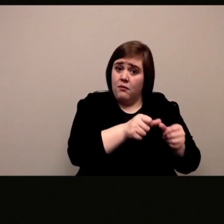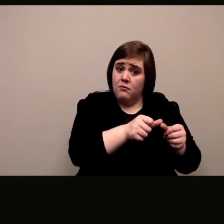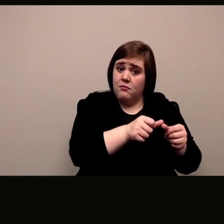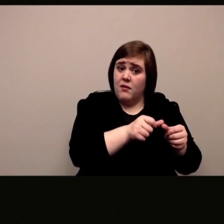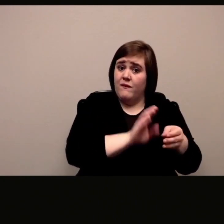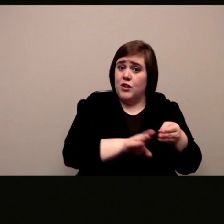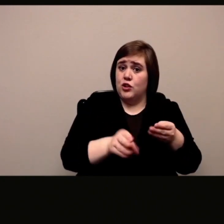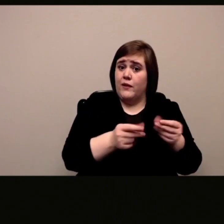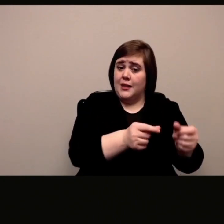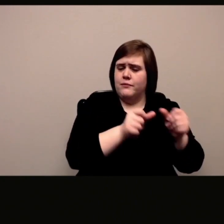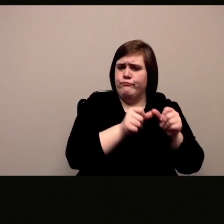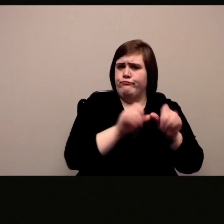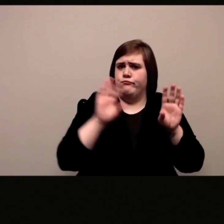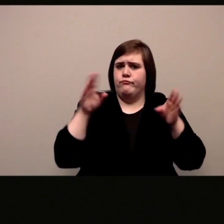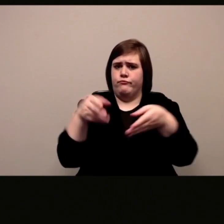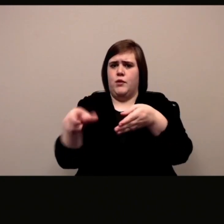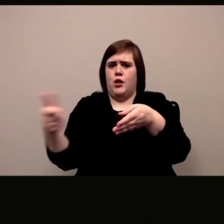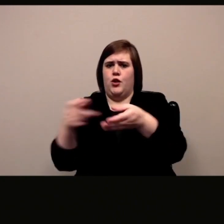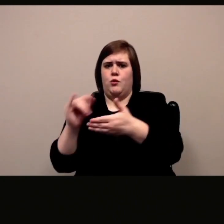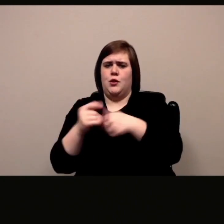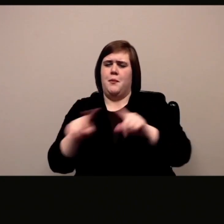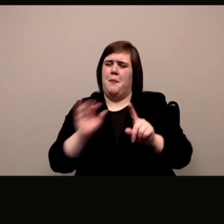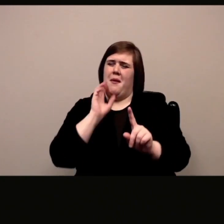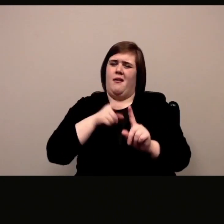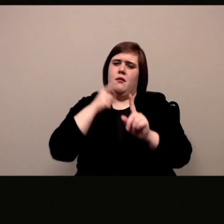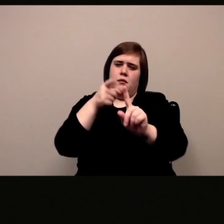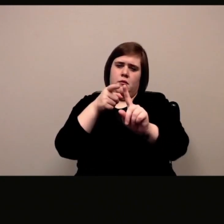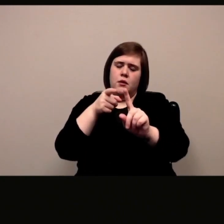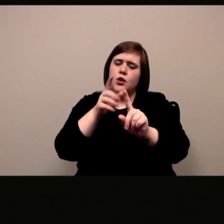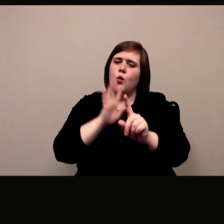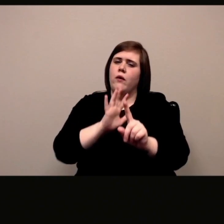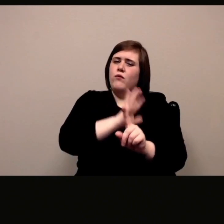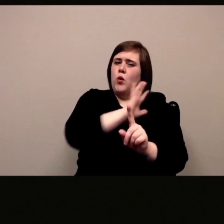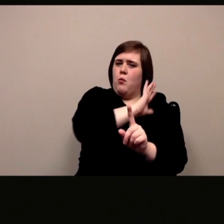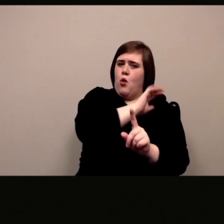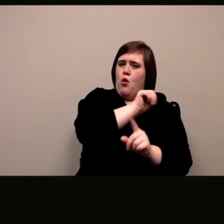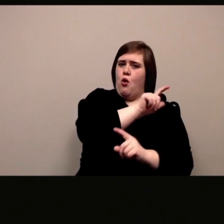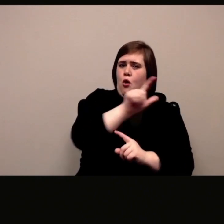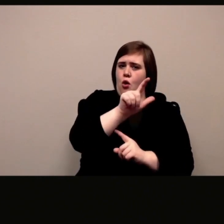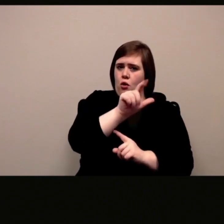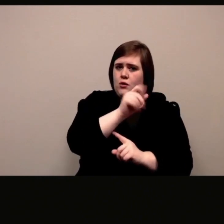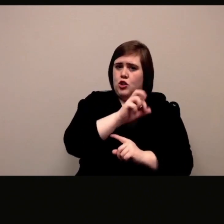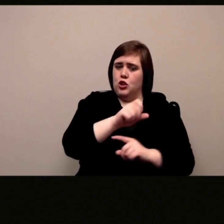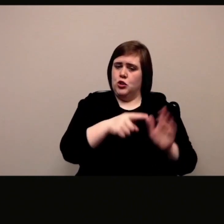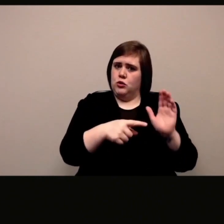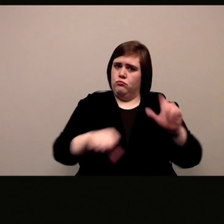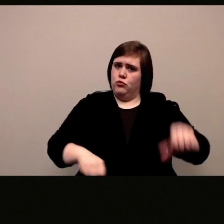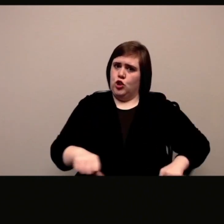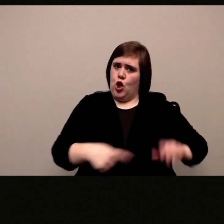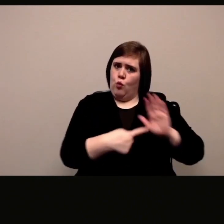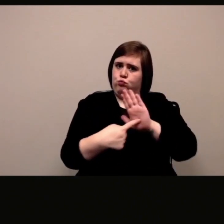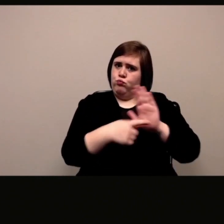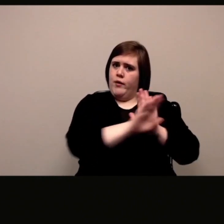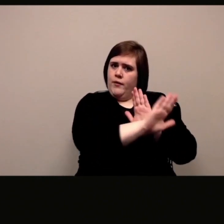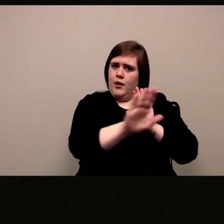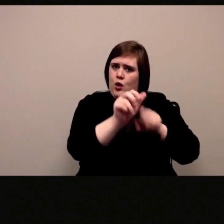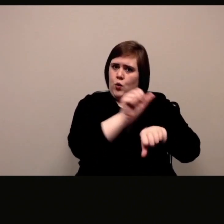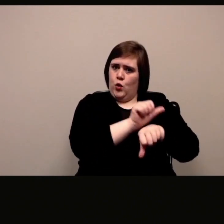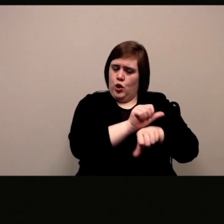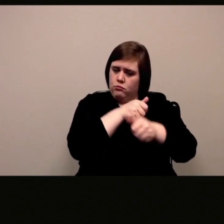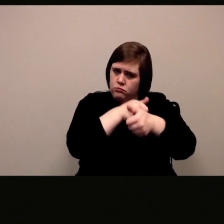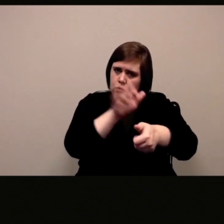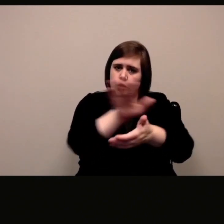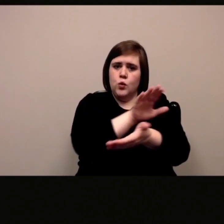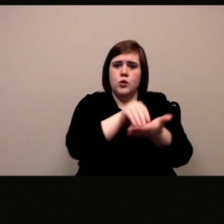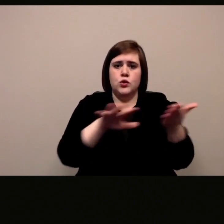project. But that's my main thing, is use your former all-stars, show off their work, follow your students, especially, your